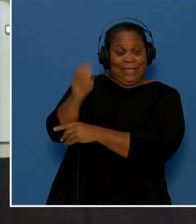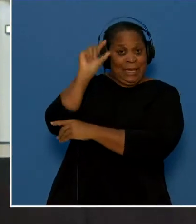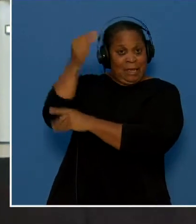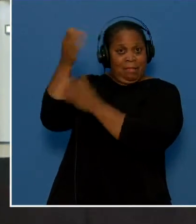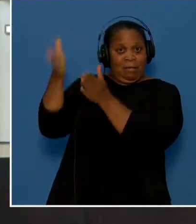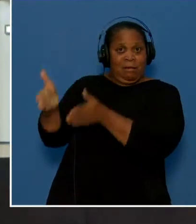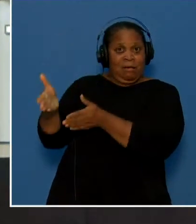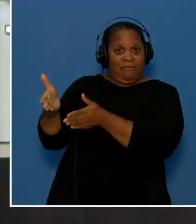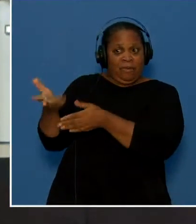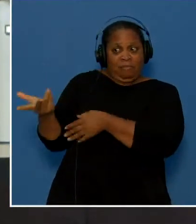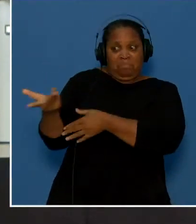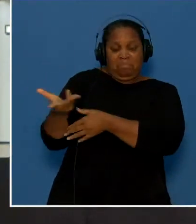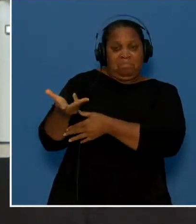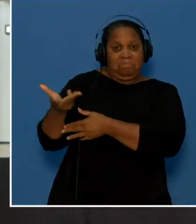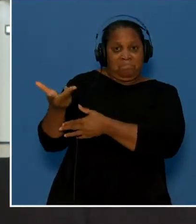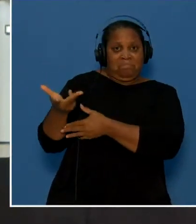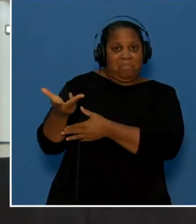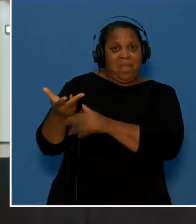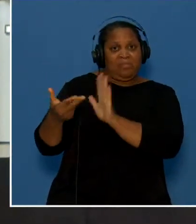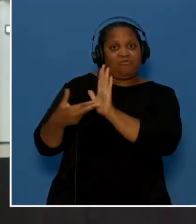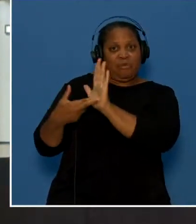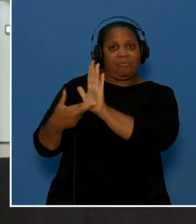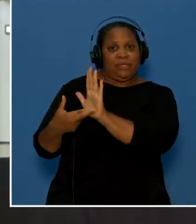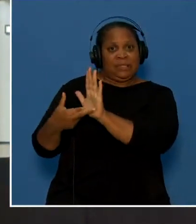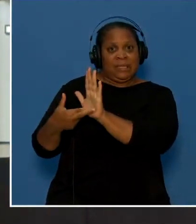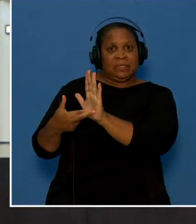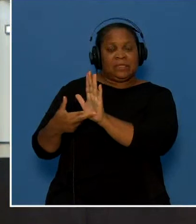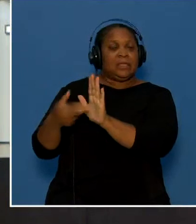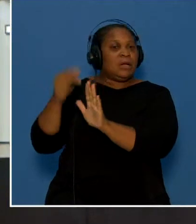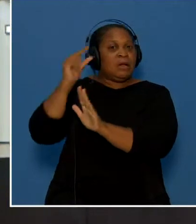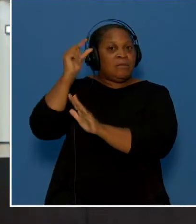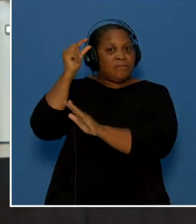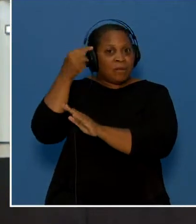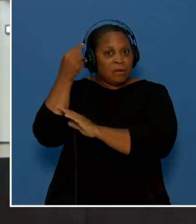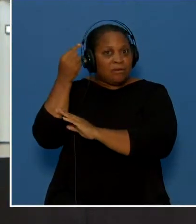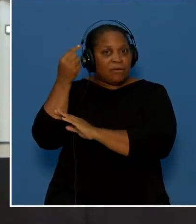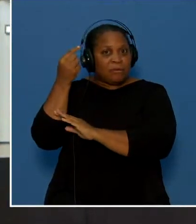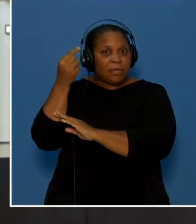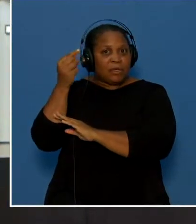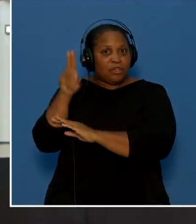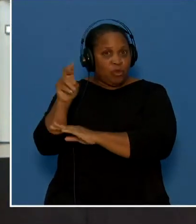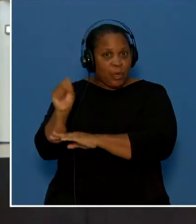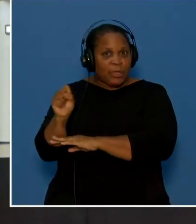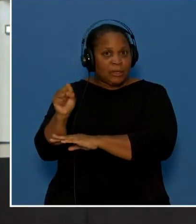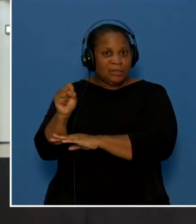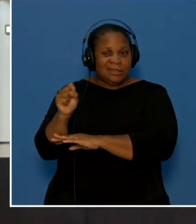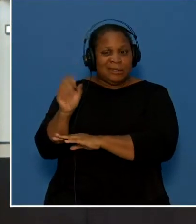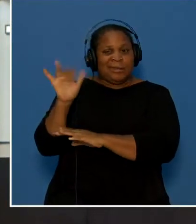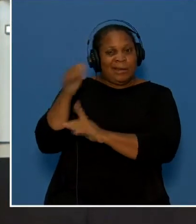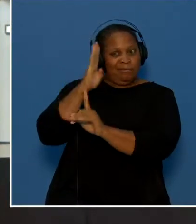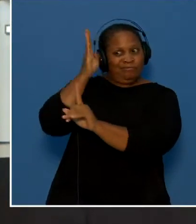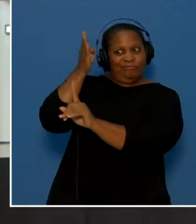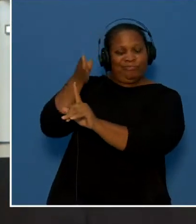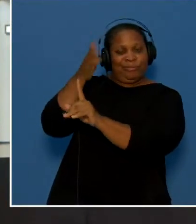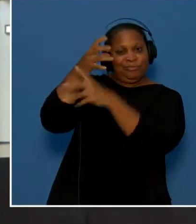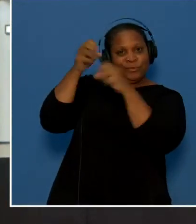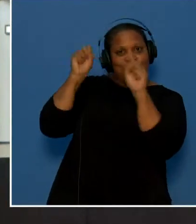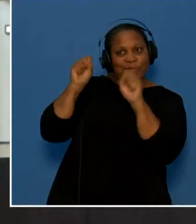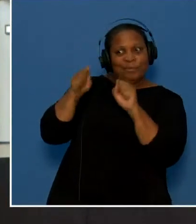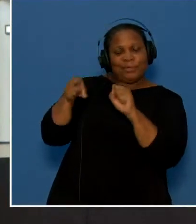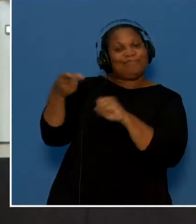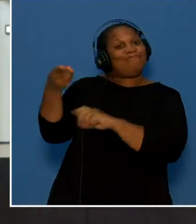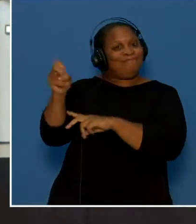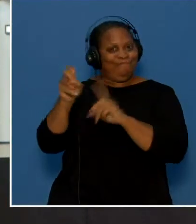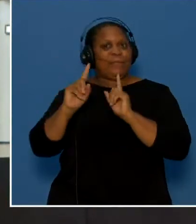governor and representative of the U.S. government. It's perhaps more appropriate that you put that directly to the Premier and he can give you the answer